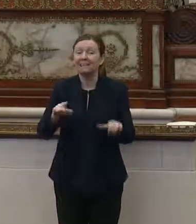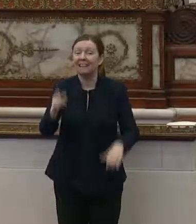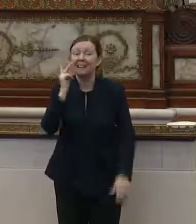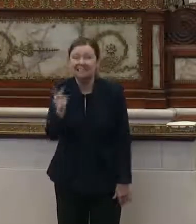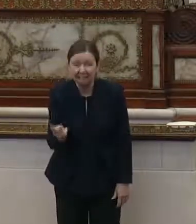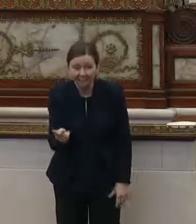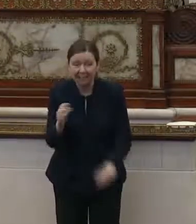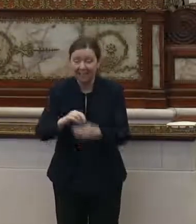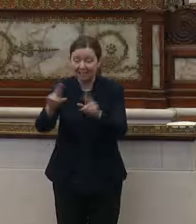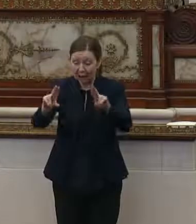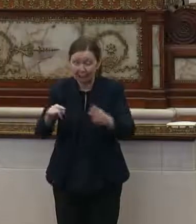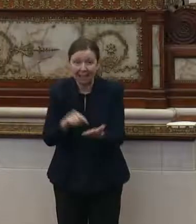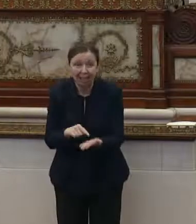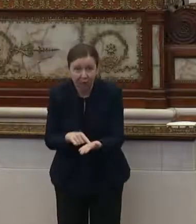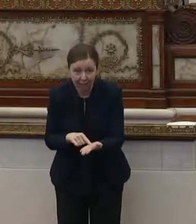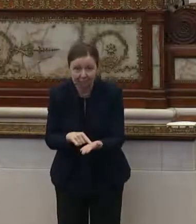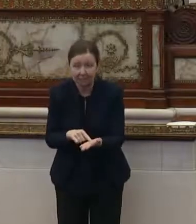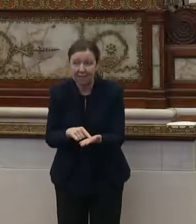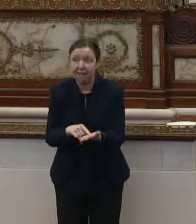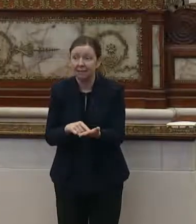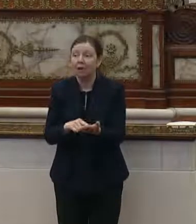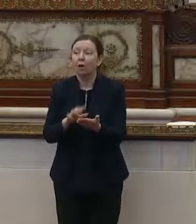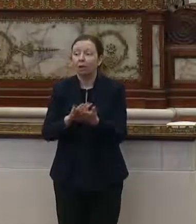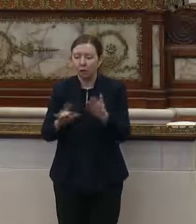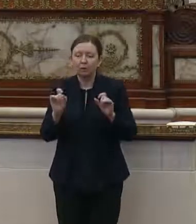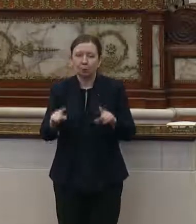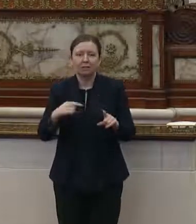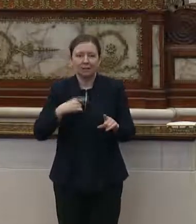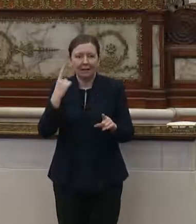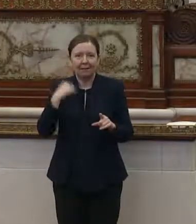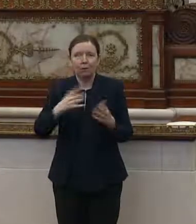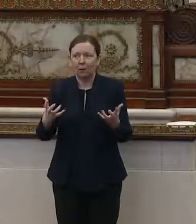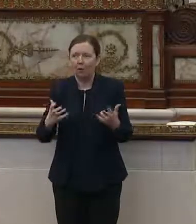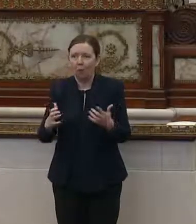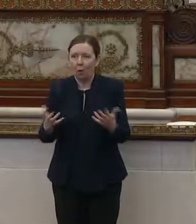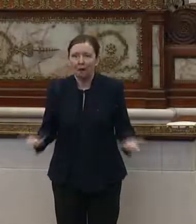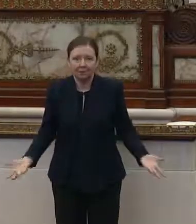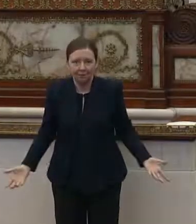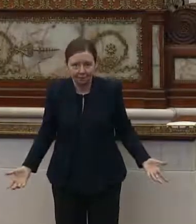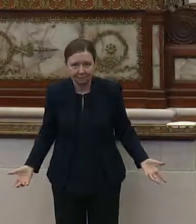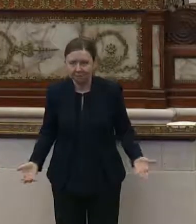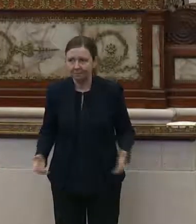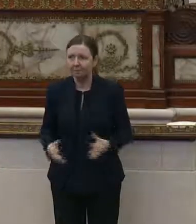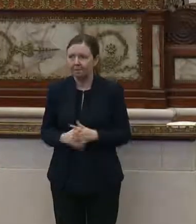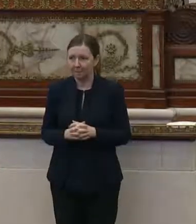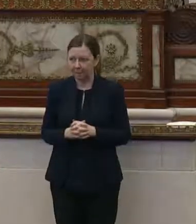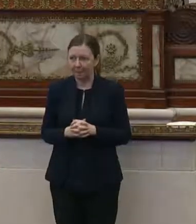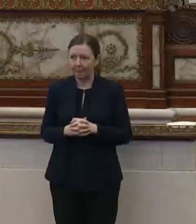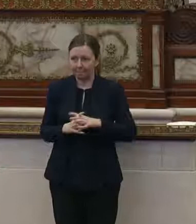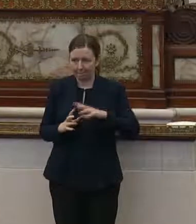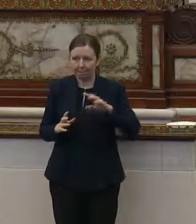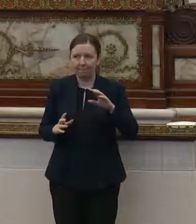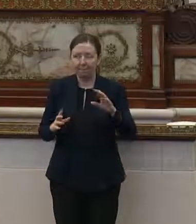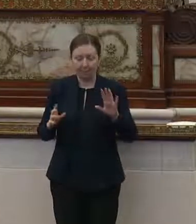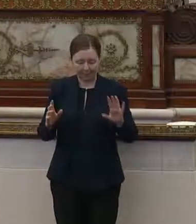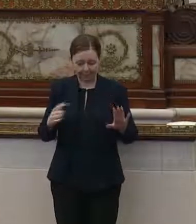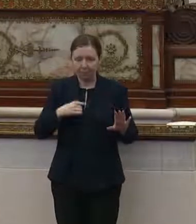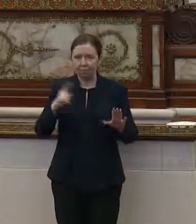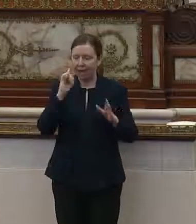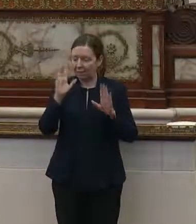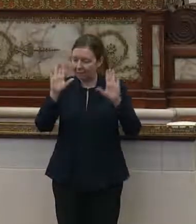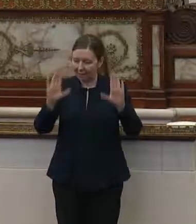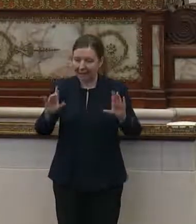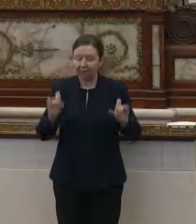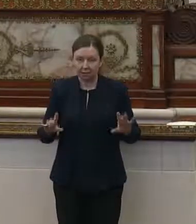in this application? Those are the kind of questions I think that we're all looking for here. Looking to have answered. And I think that those are